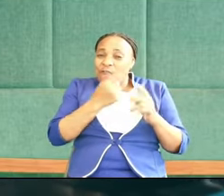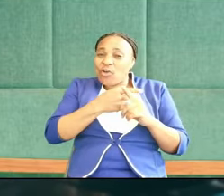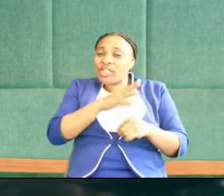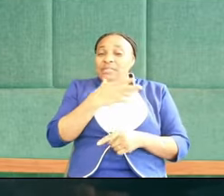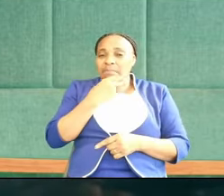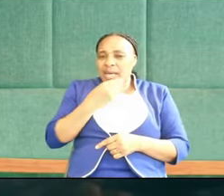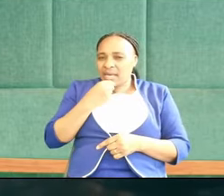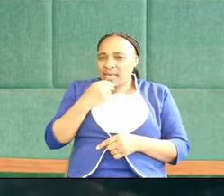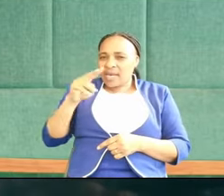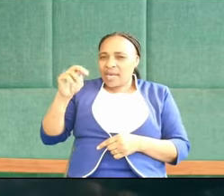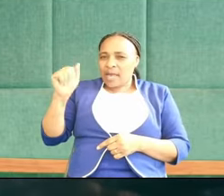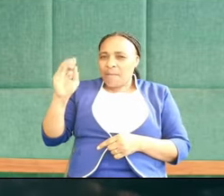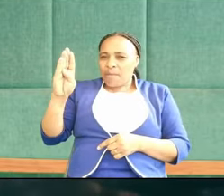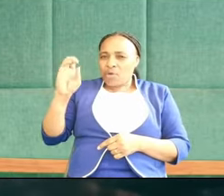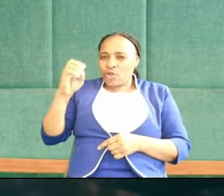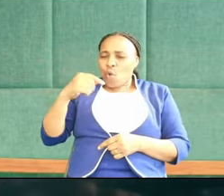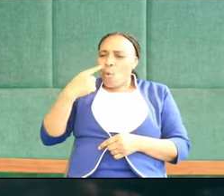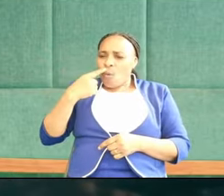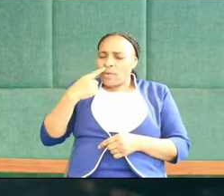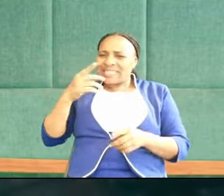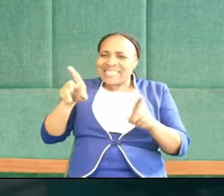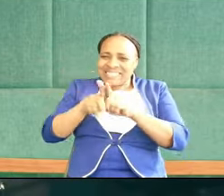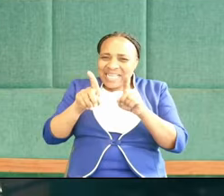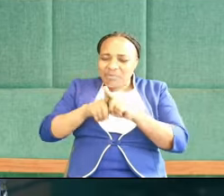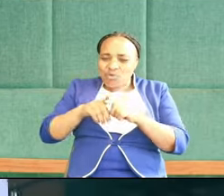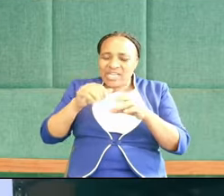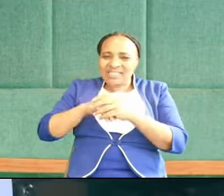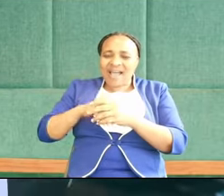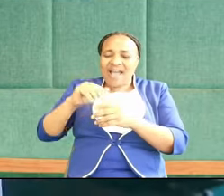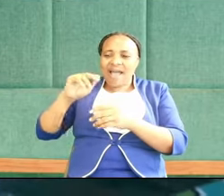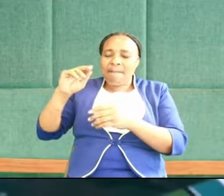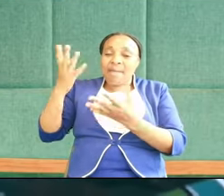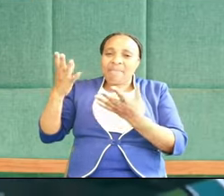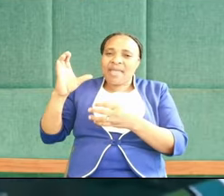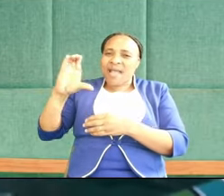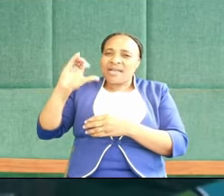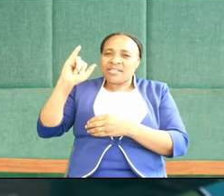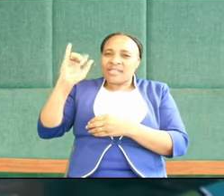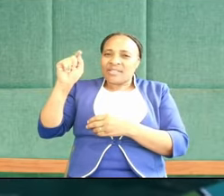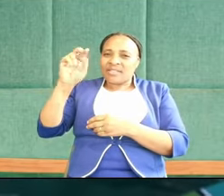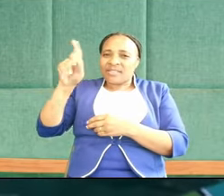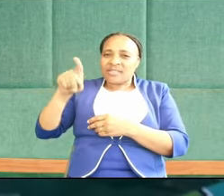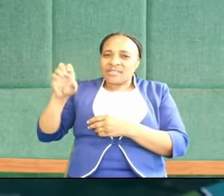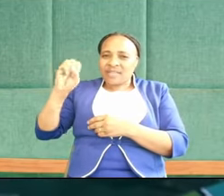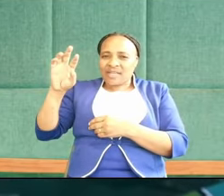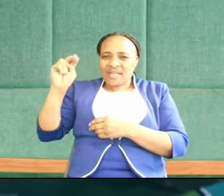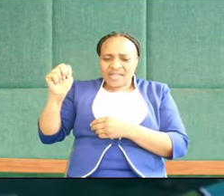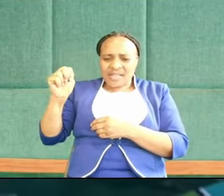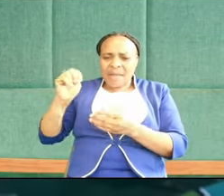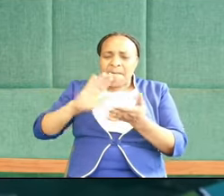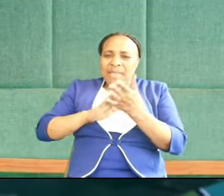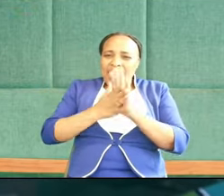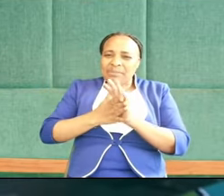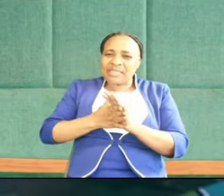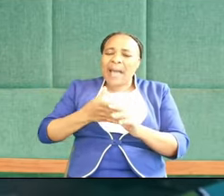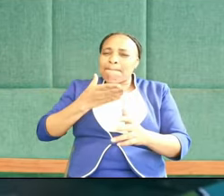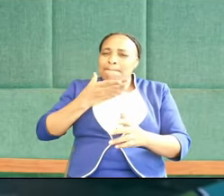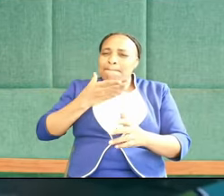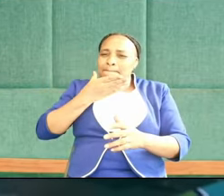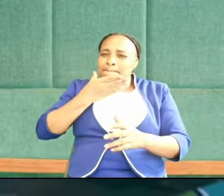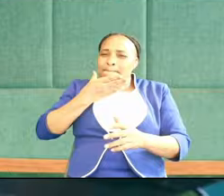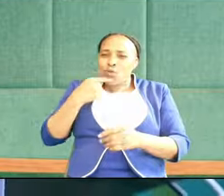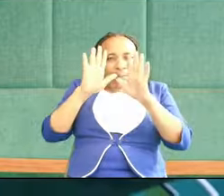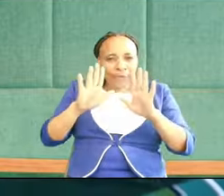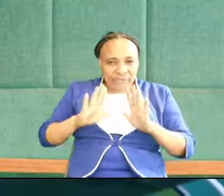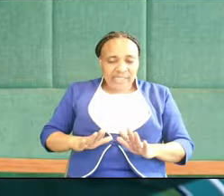makes Naboth a citizen. The vineyard marks him as a unique person.